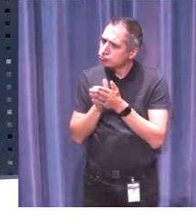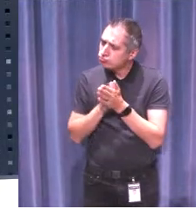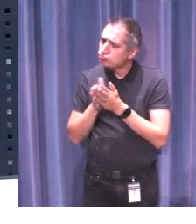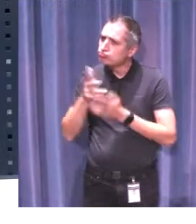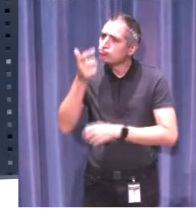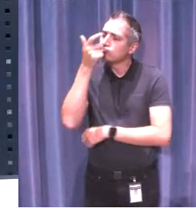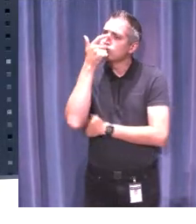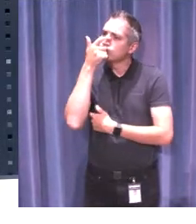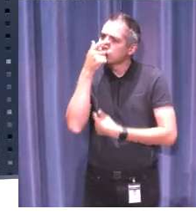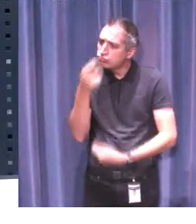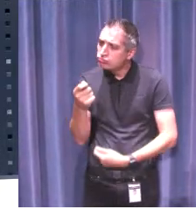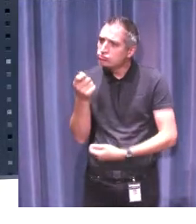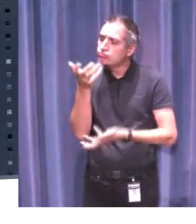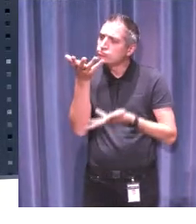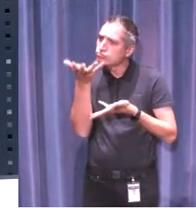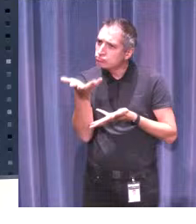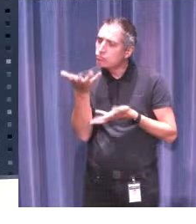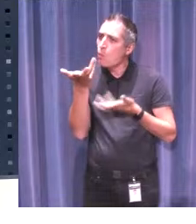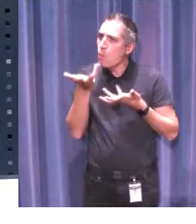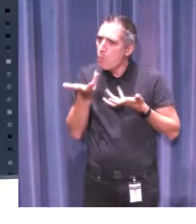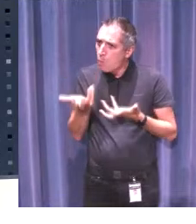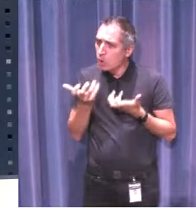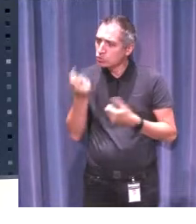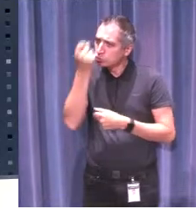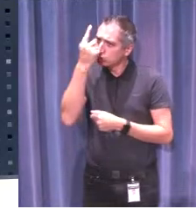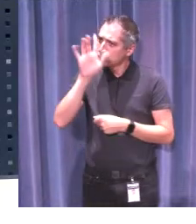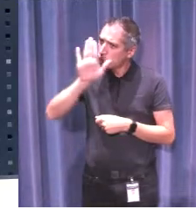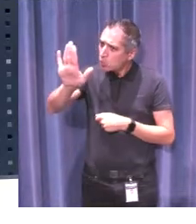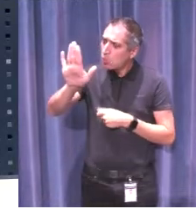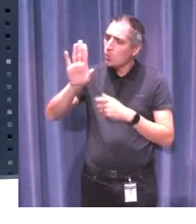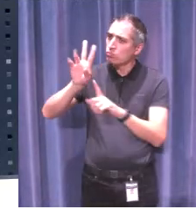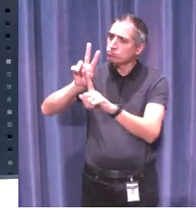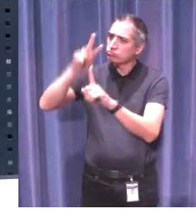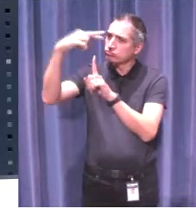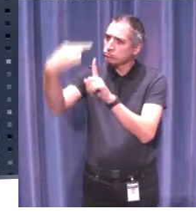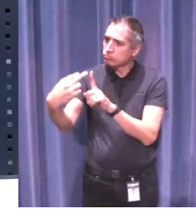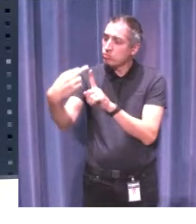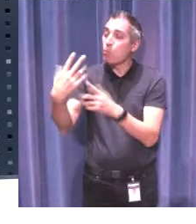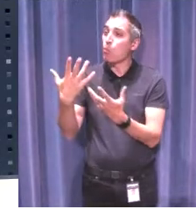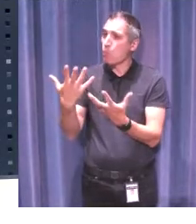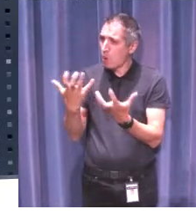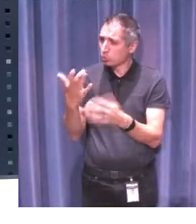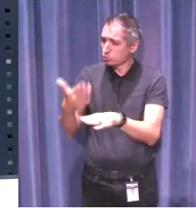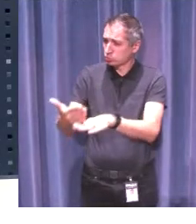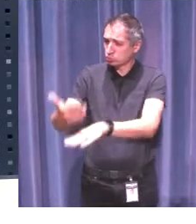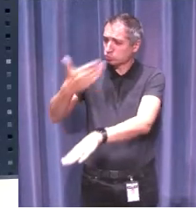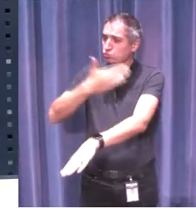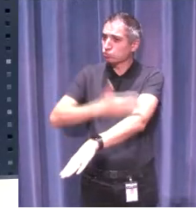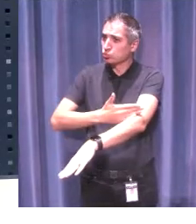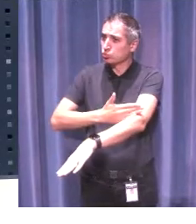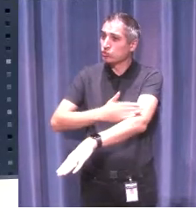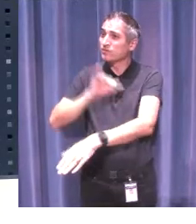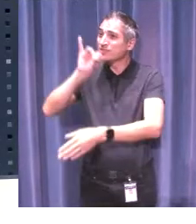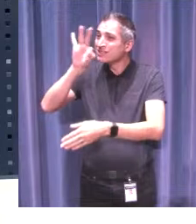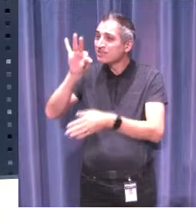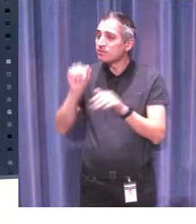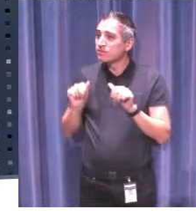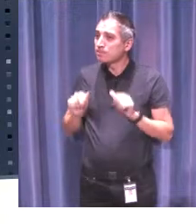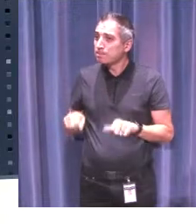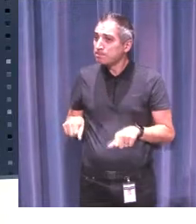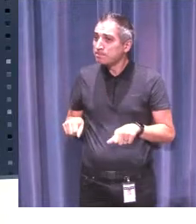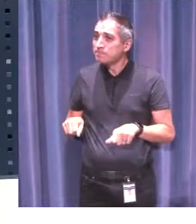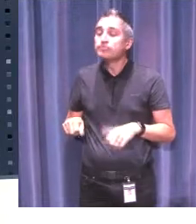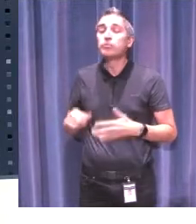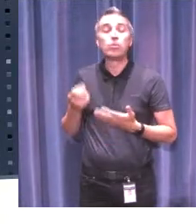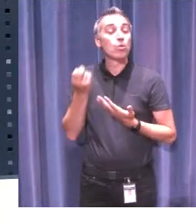to understand their position and to want to make things better if there's an opportunity for improvement,